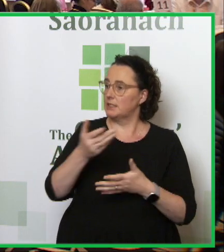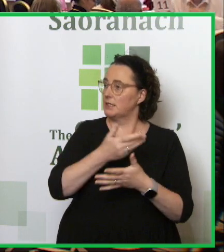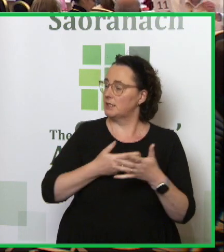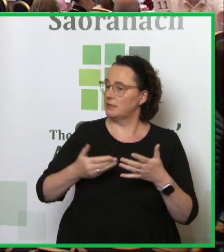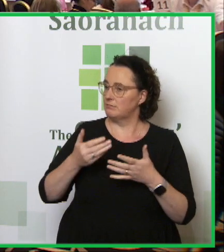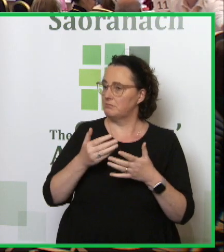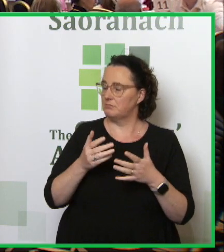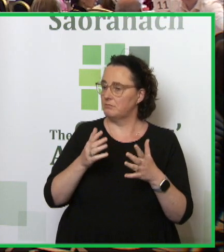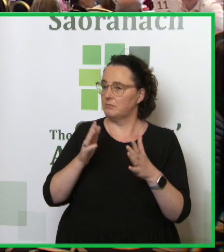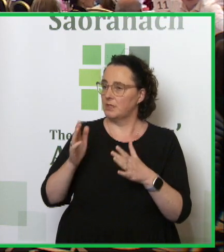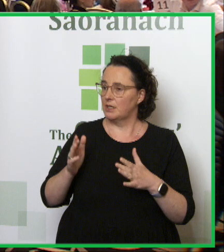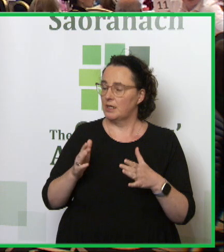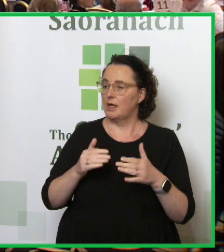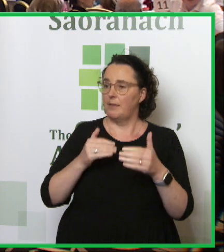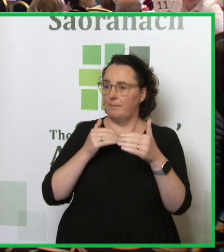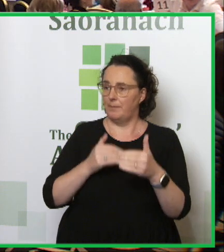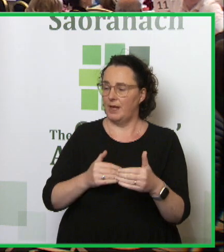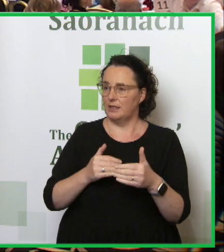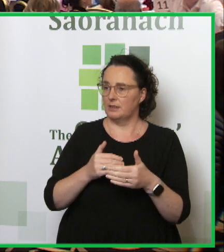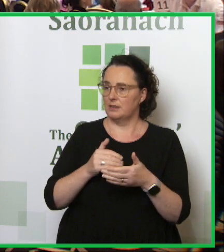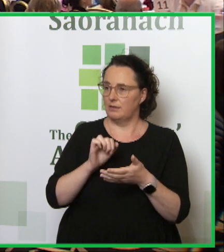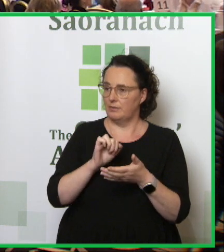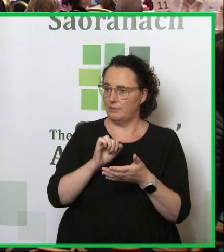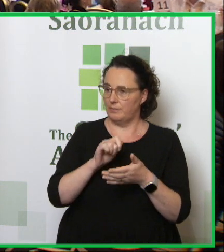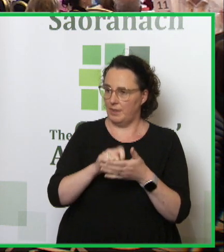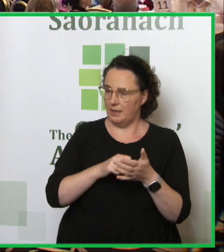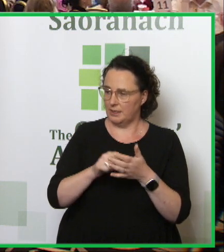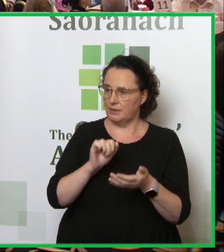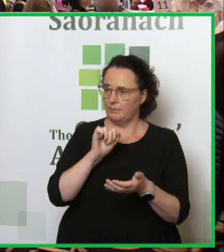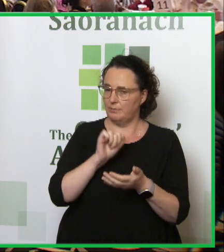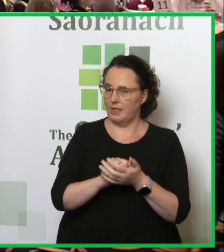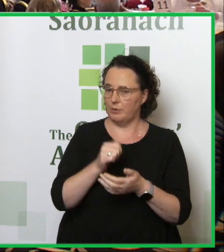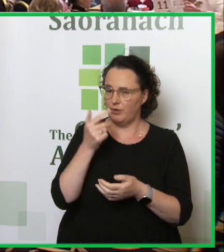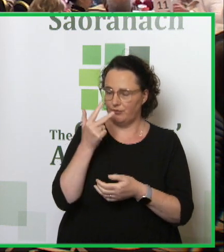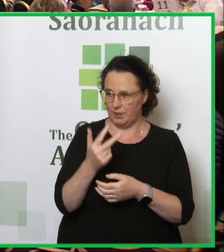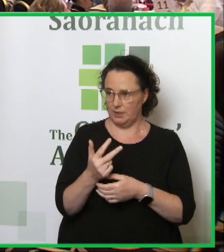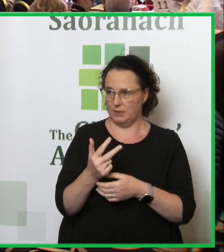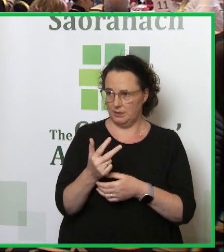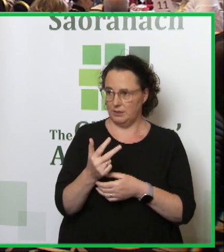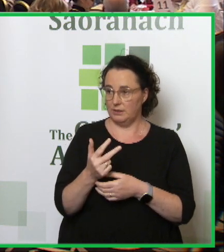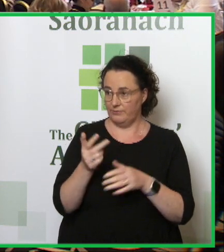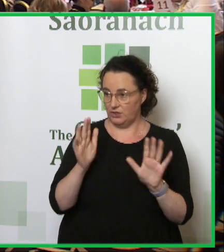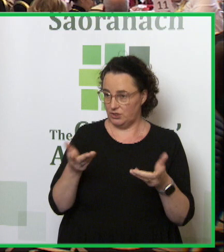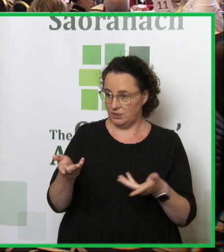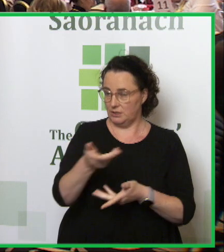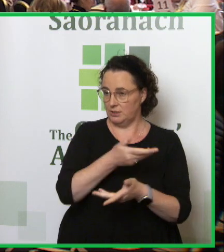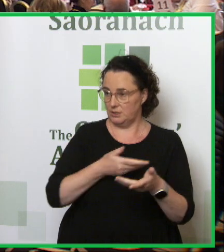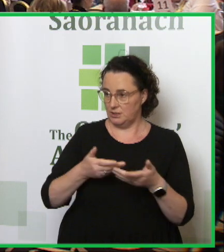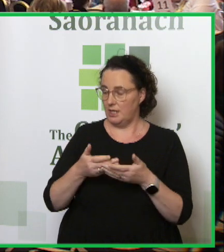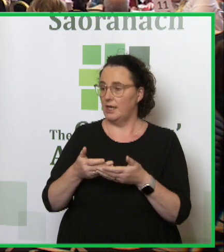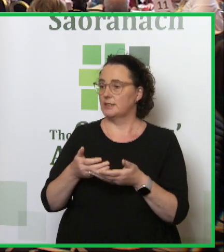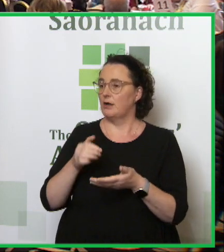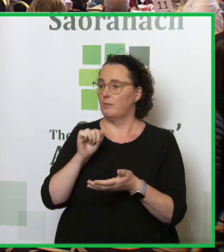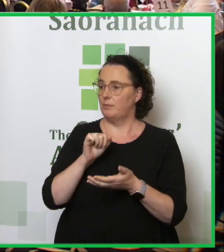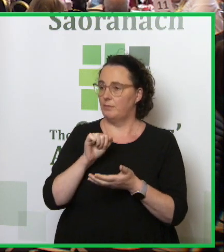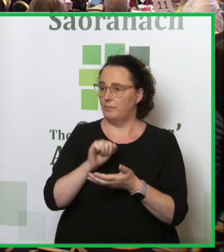relation to ballot paper 3. I should say I've asked the team to give you out ballot papers 4, 5 and 6, so at least you